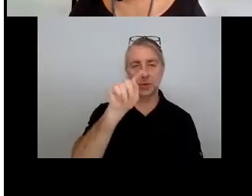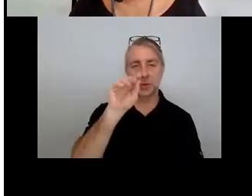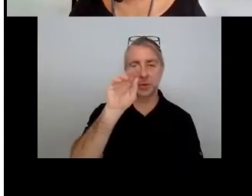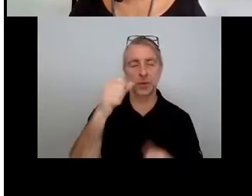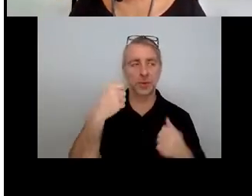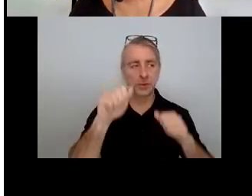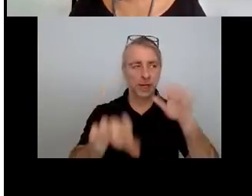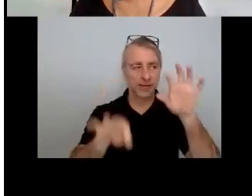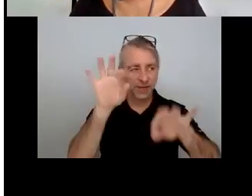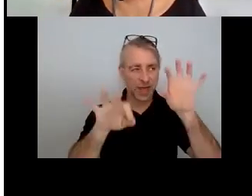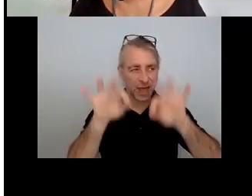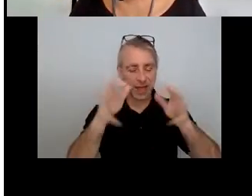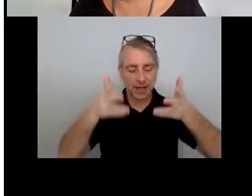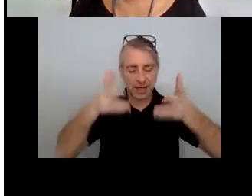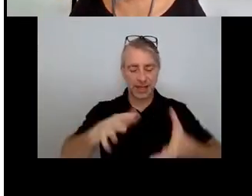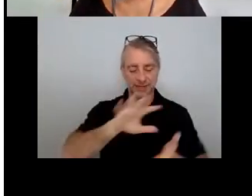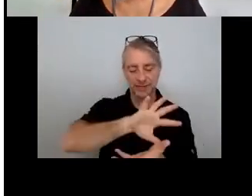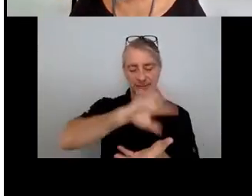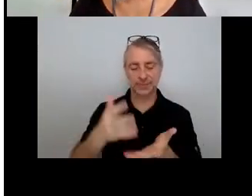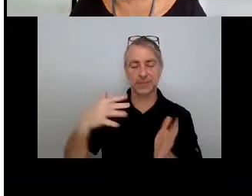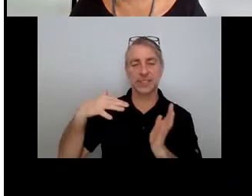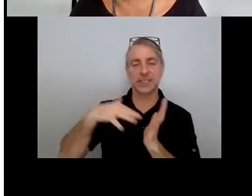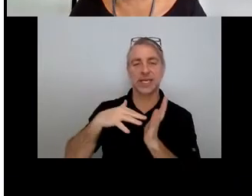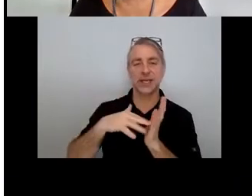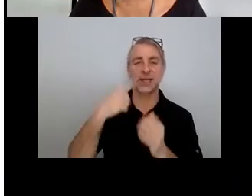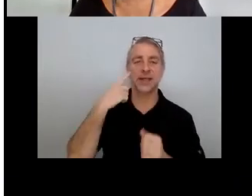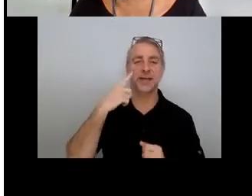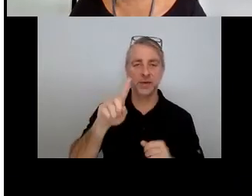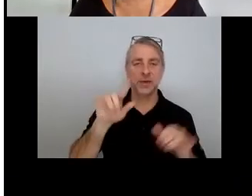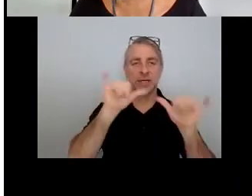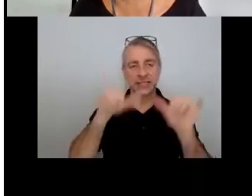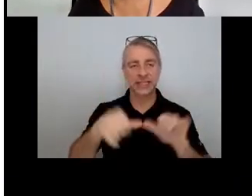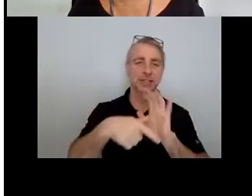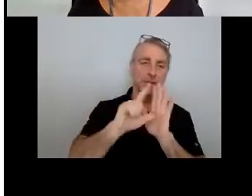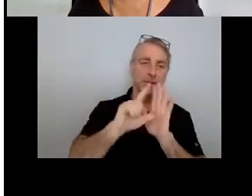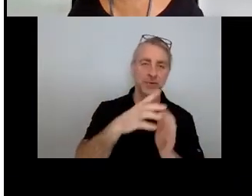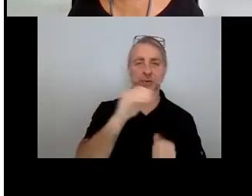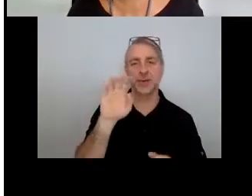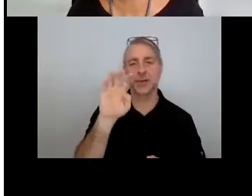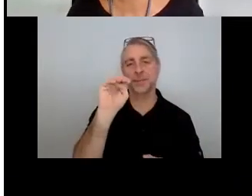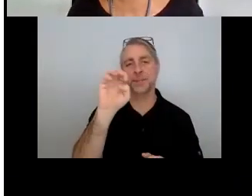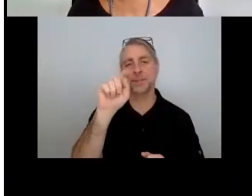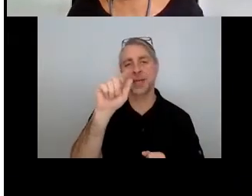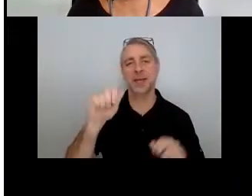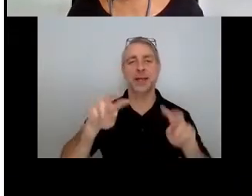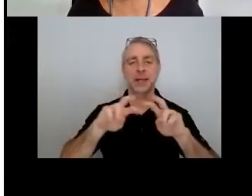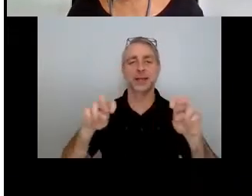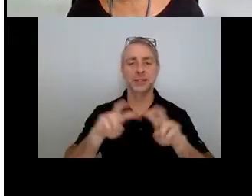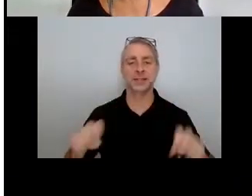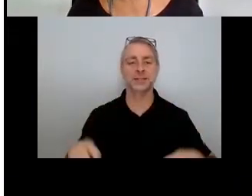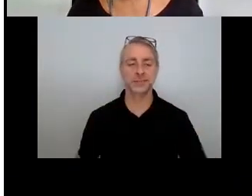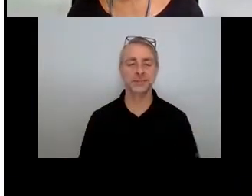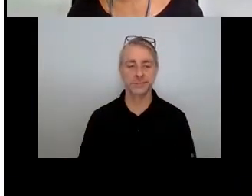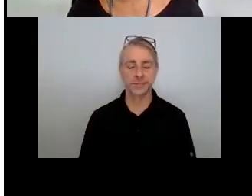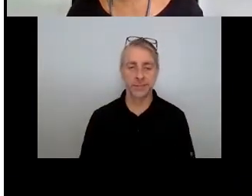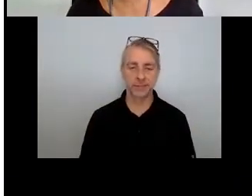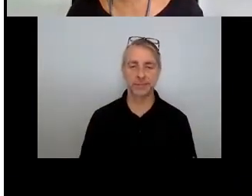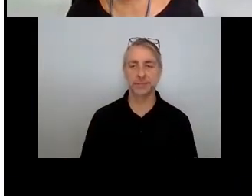studies relevant for the systematic review and meta-analysis. Okay, so there are a couple